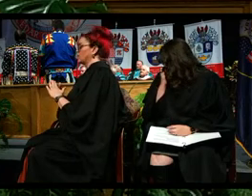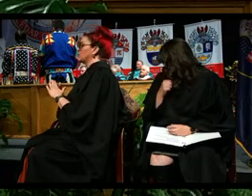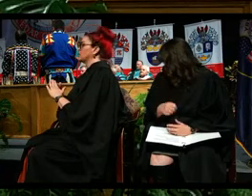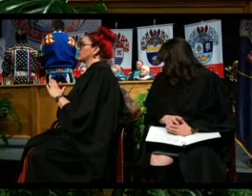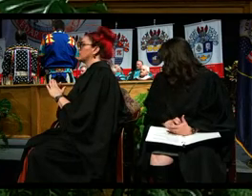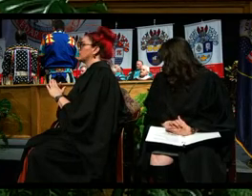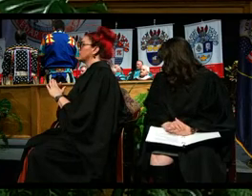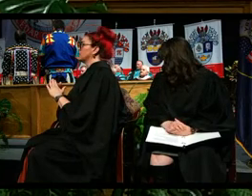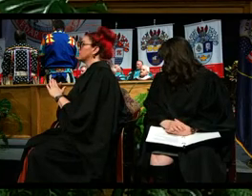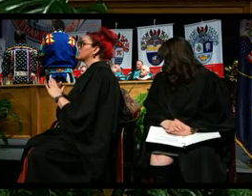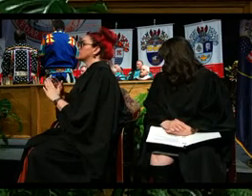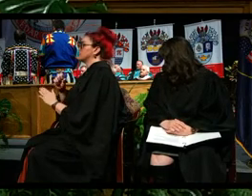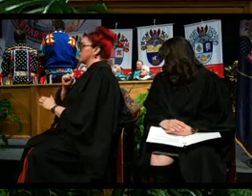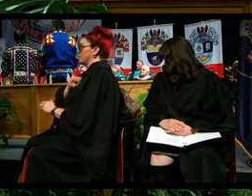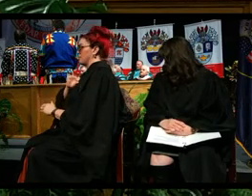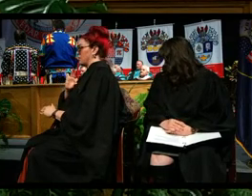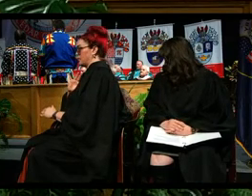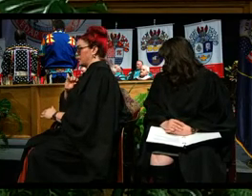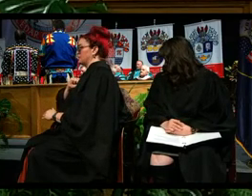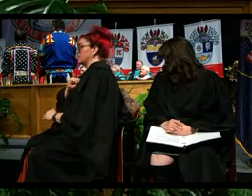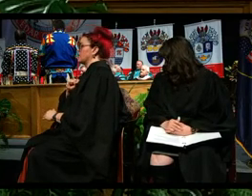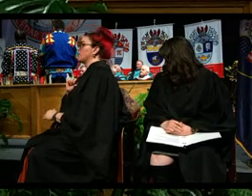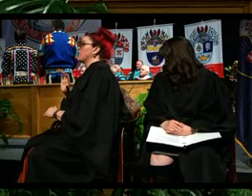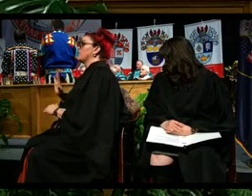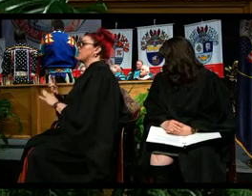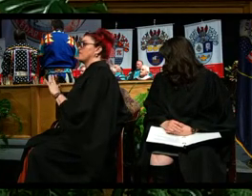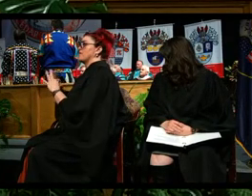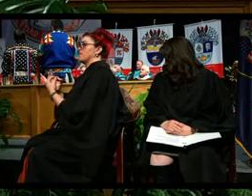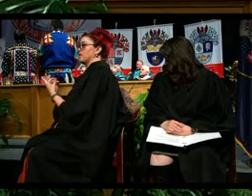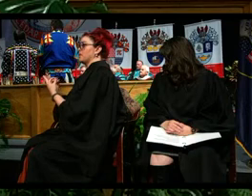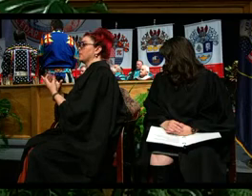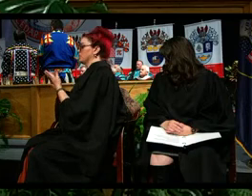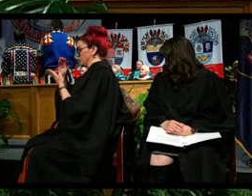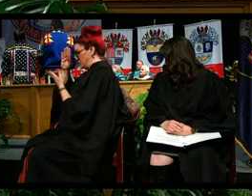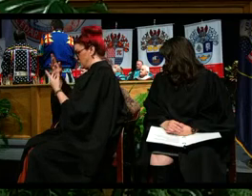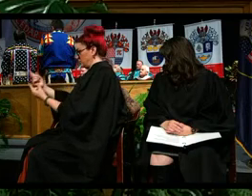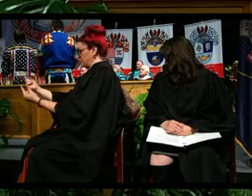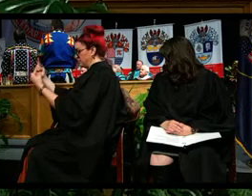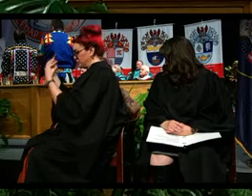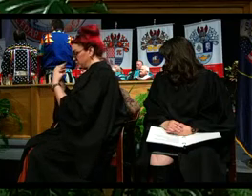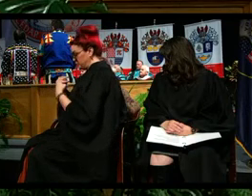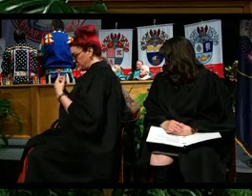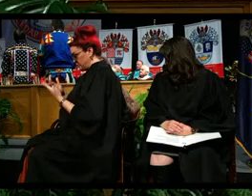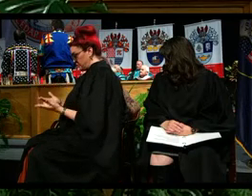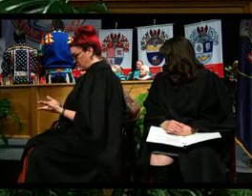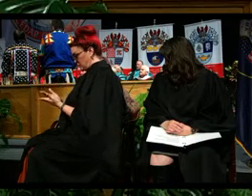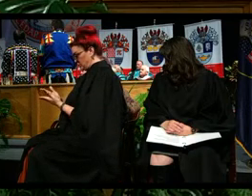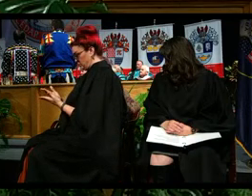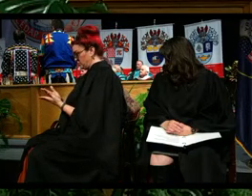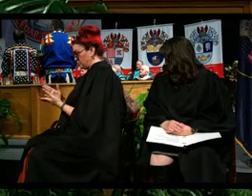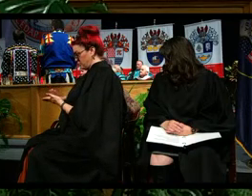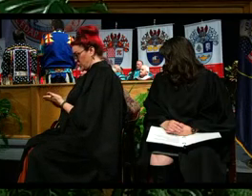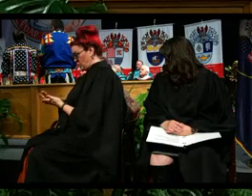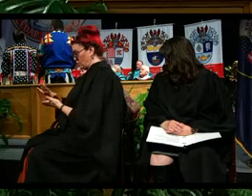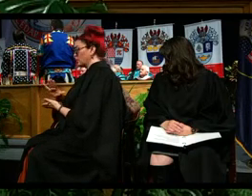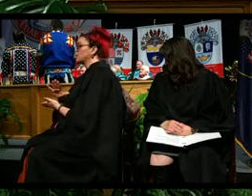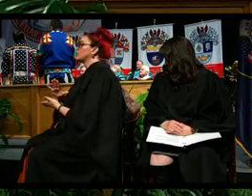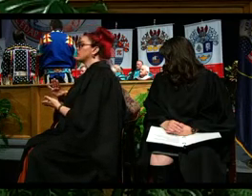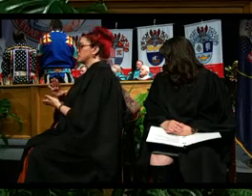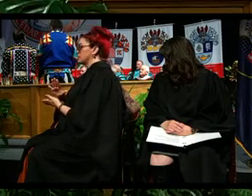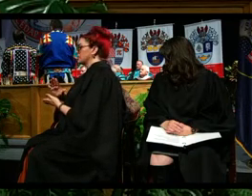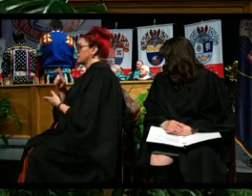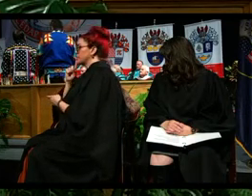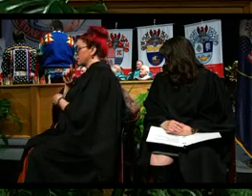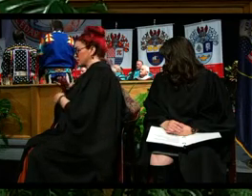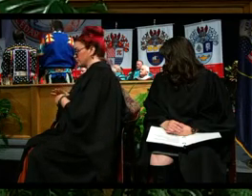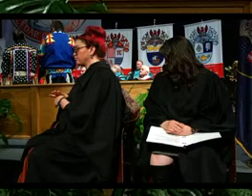faculty, staff, her family, and all the students who come to this institution. Imeakam,